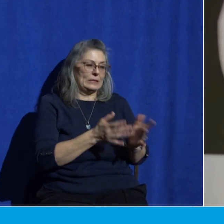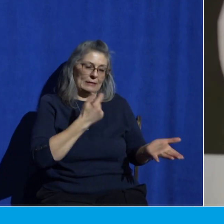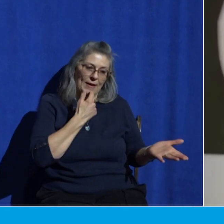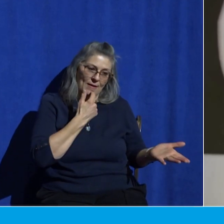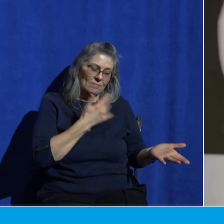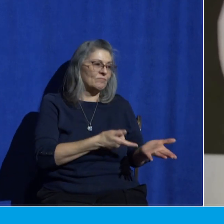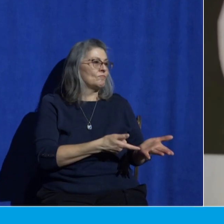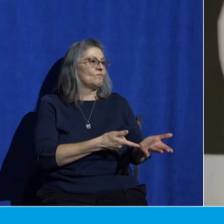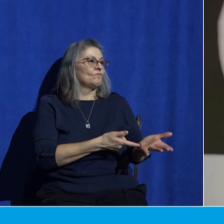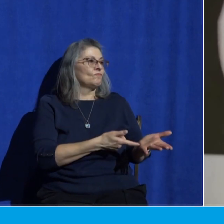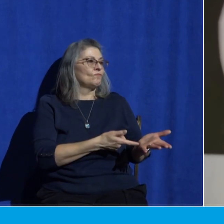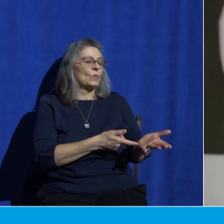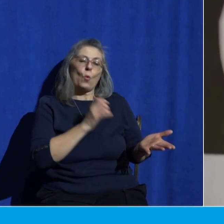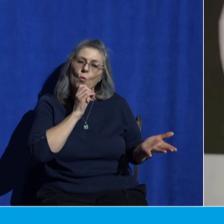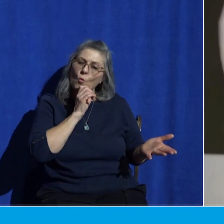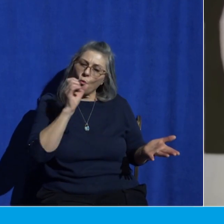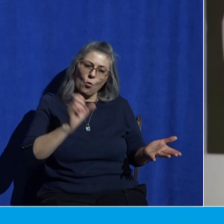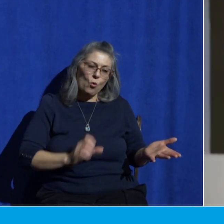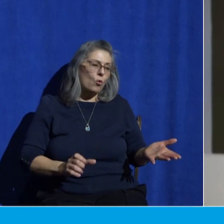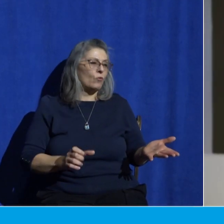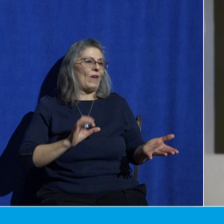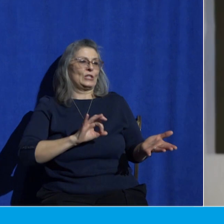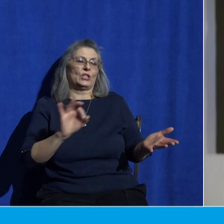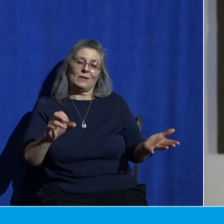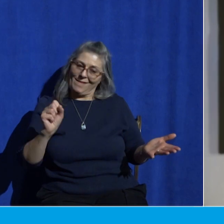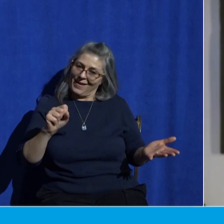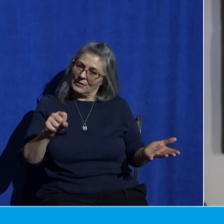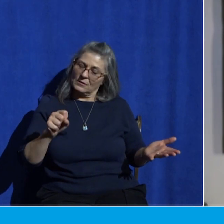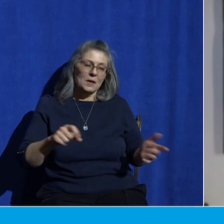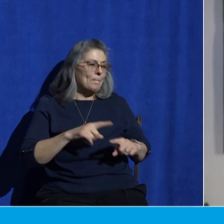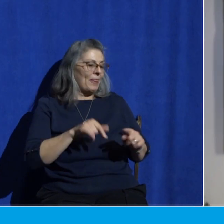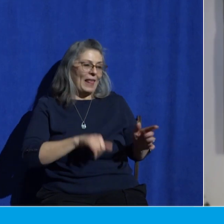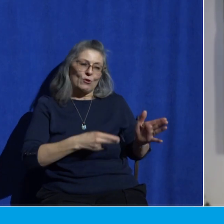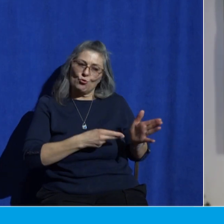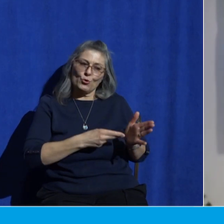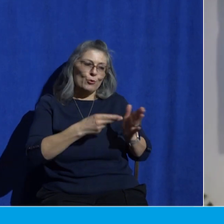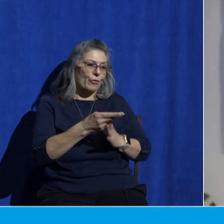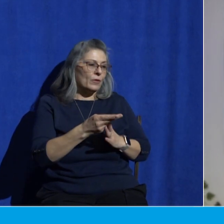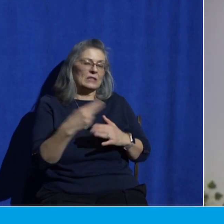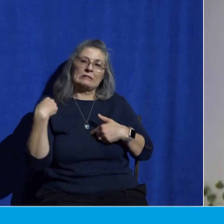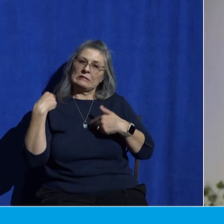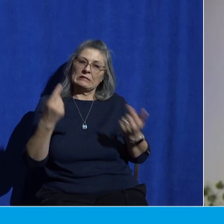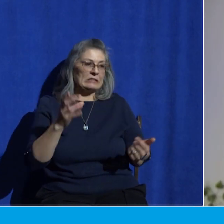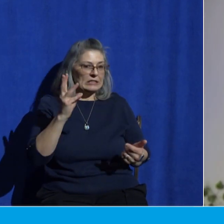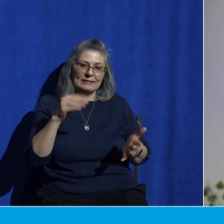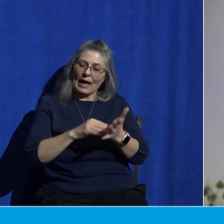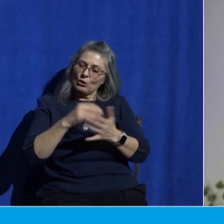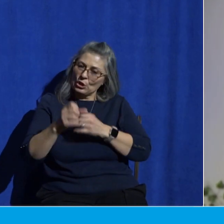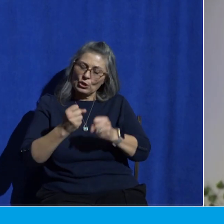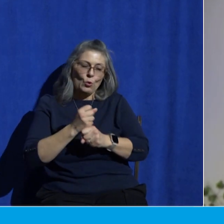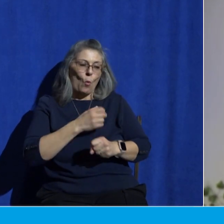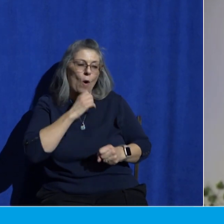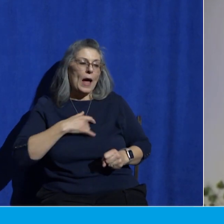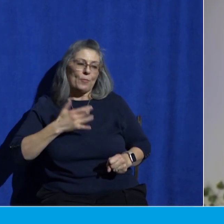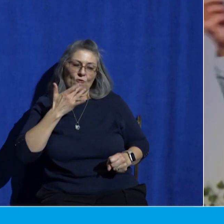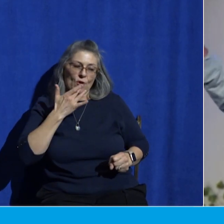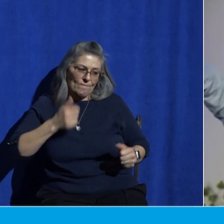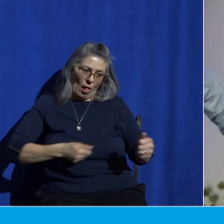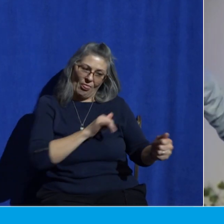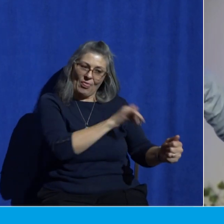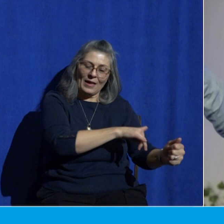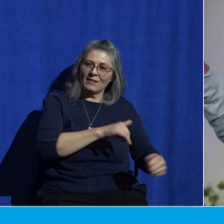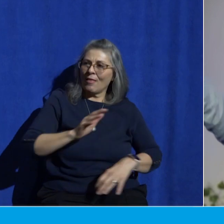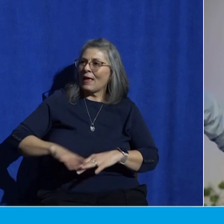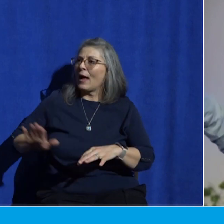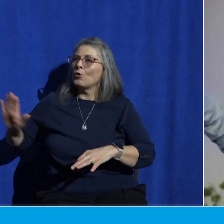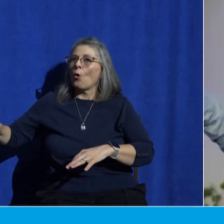I'm ancient. I'm holding on to truths that are 6,000 years old rather than these thoughts that just